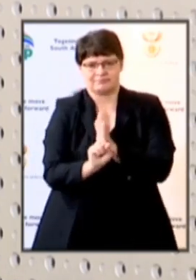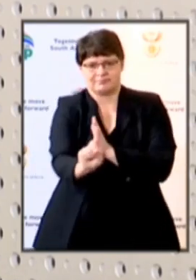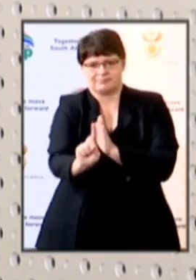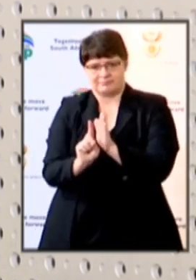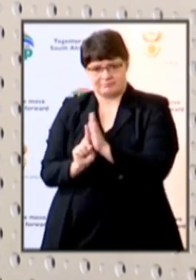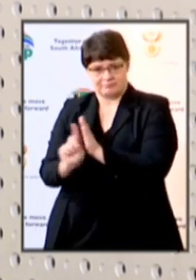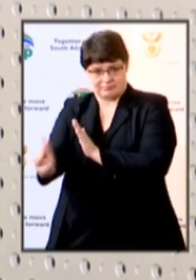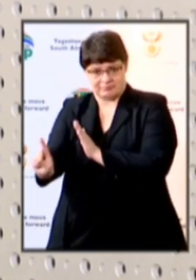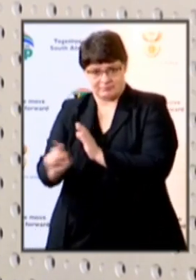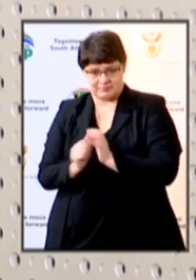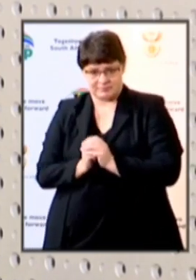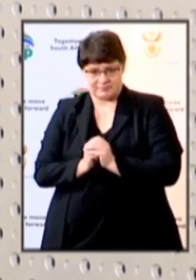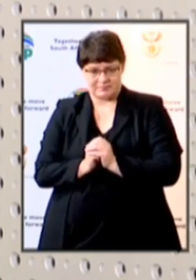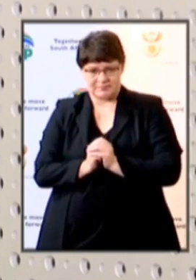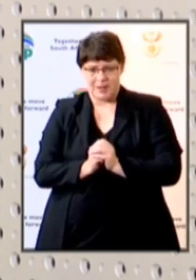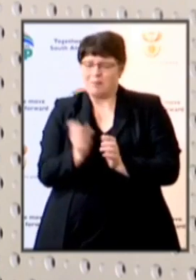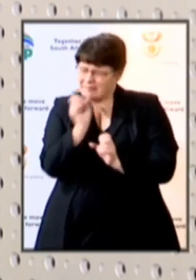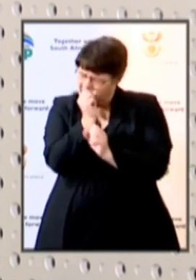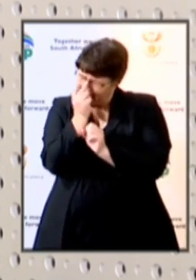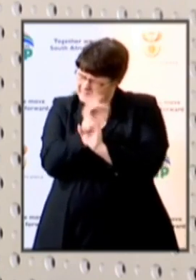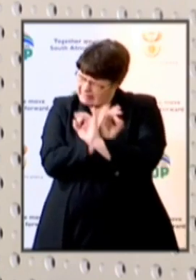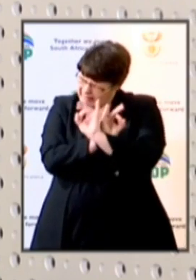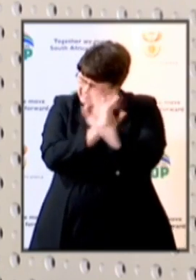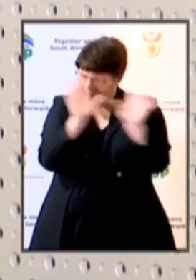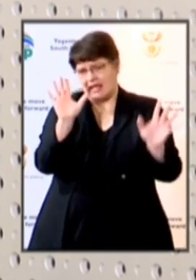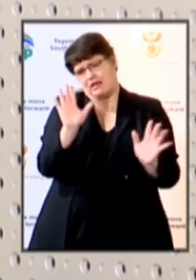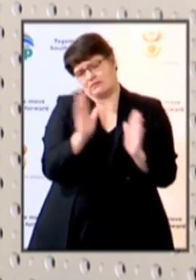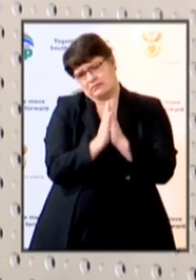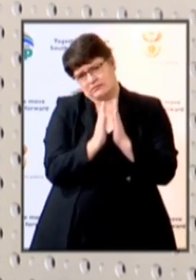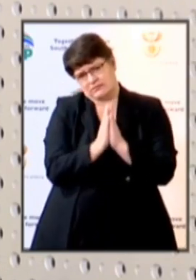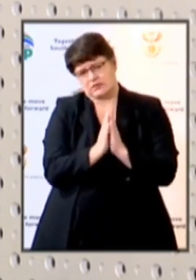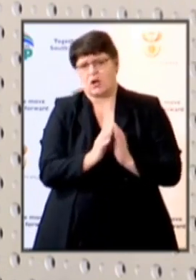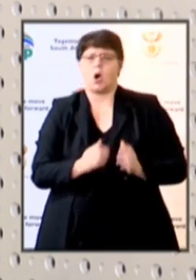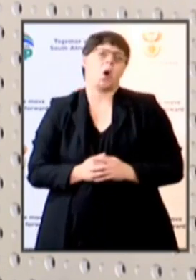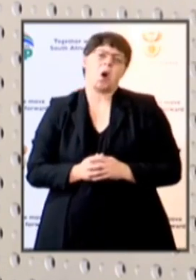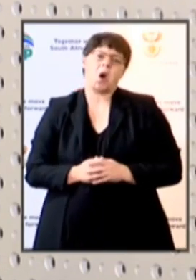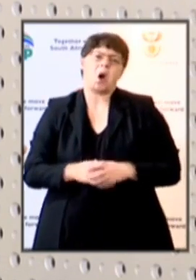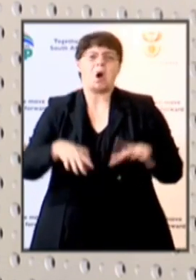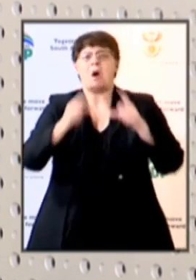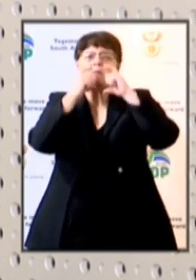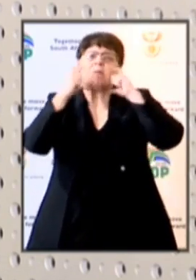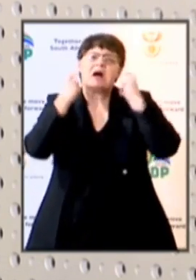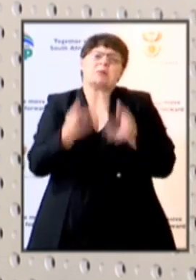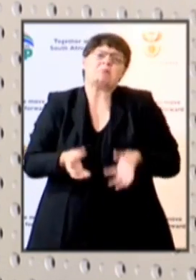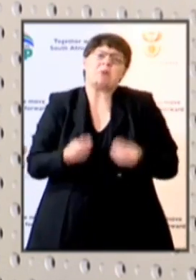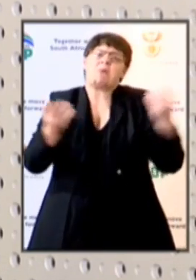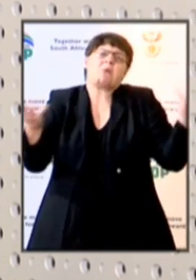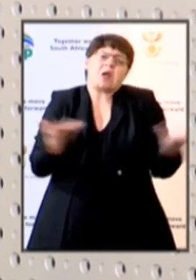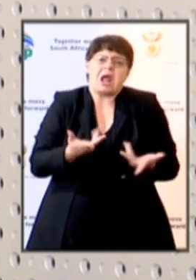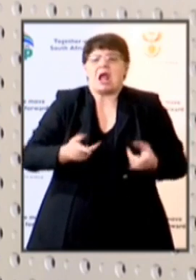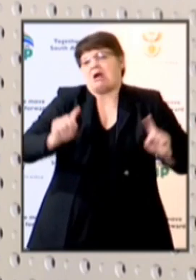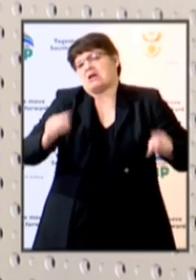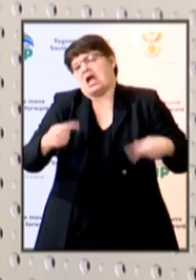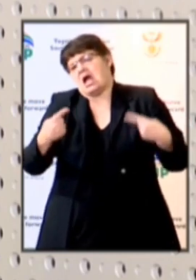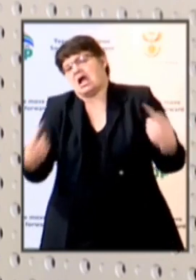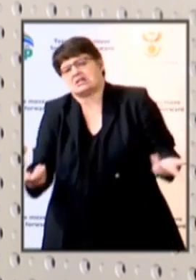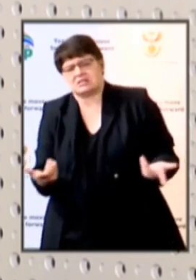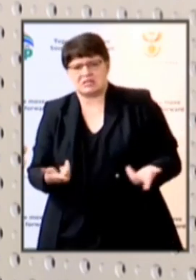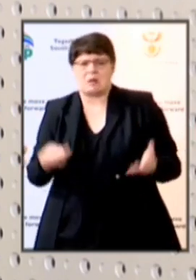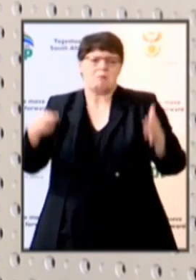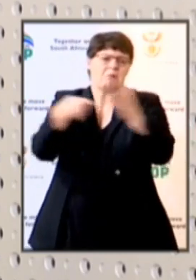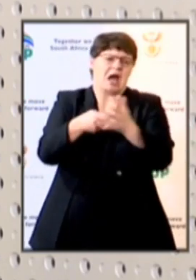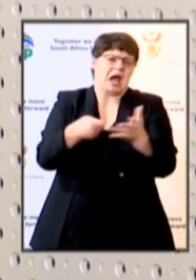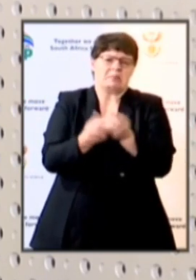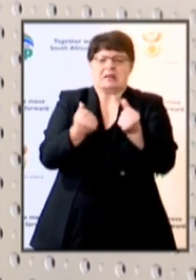Thing that we must understand. So nobody should say, no, I couldn't get a mask. The surgical mask and